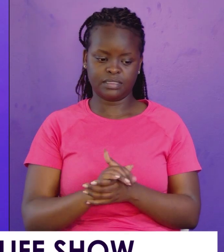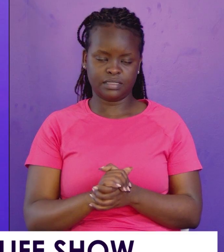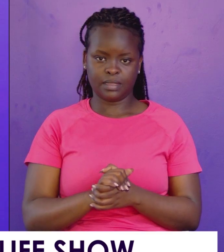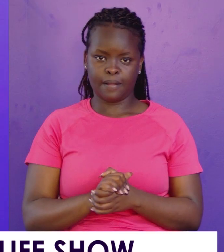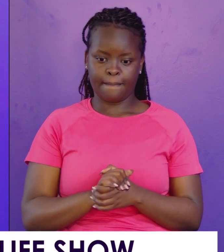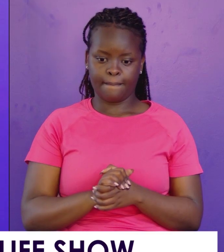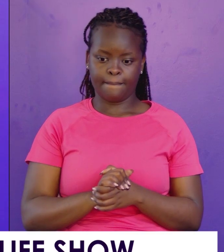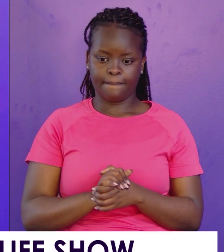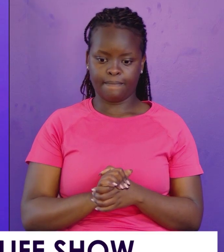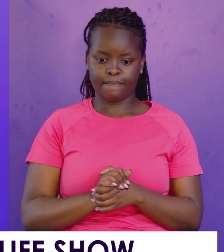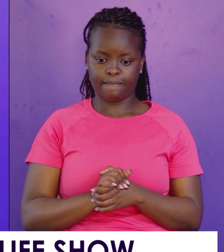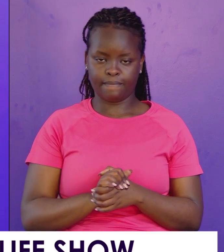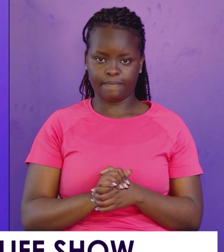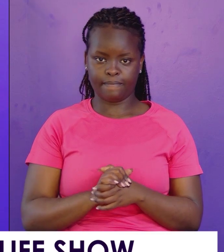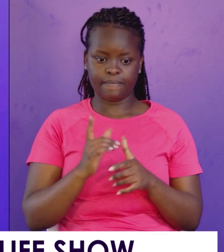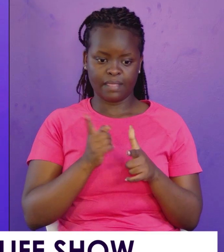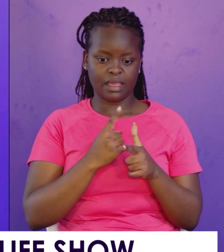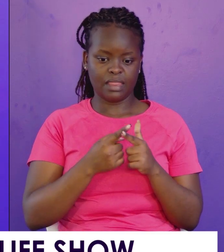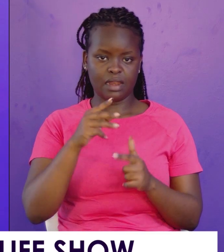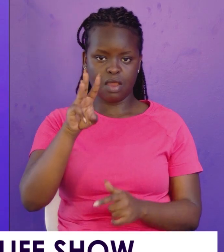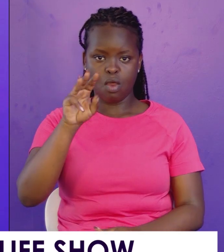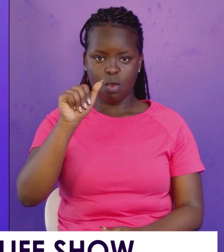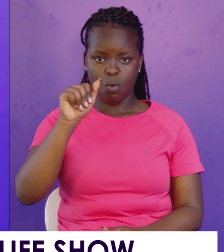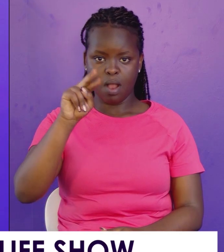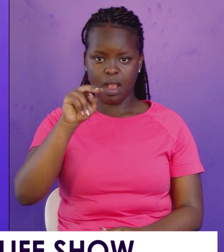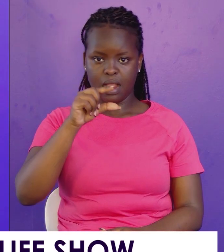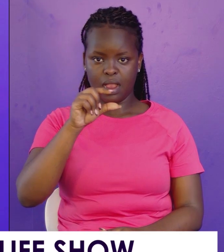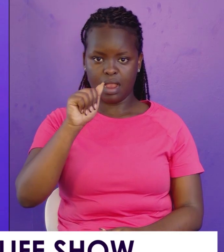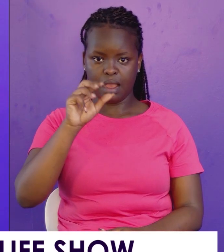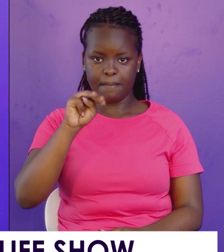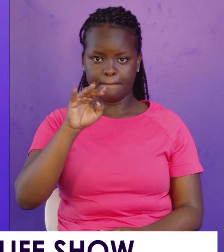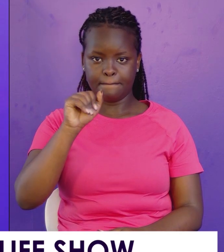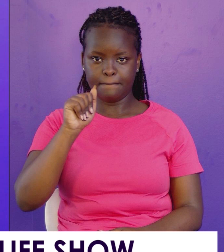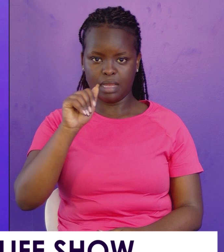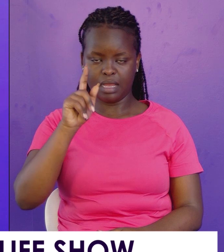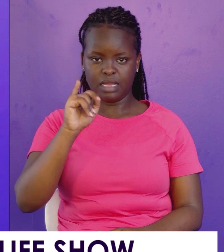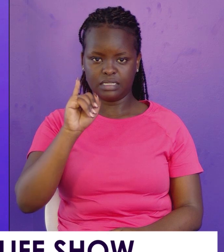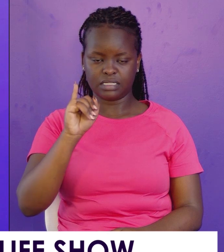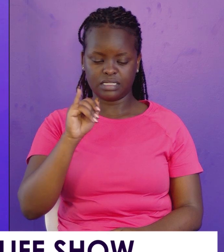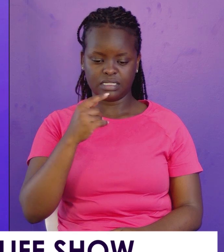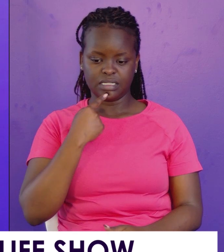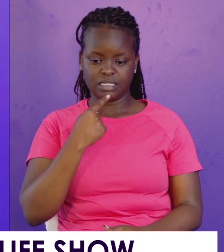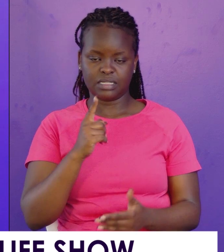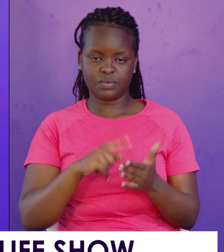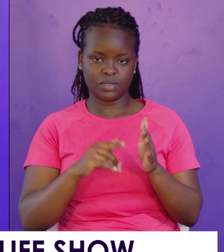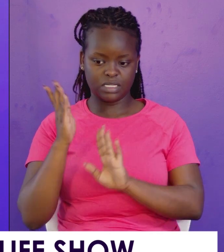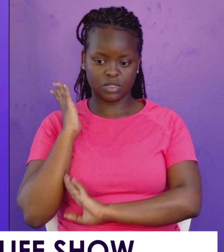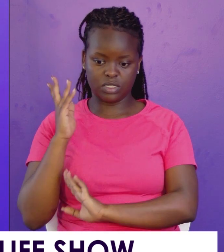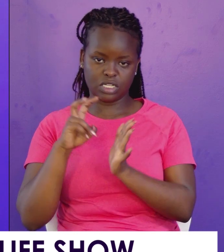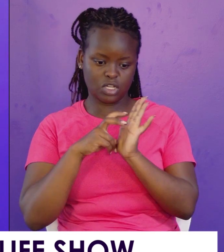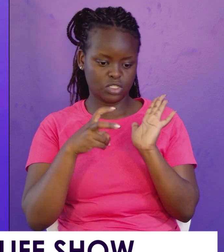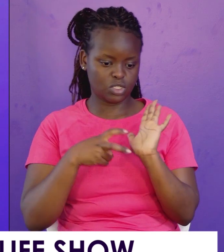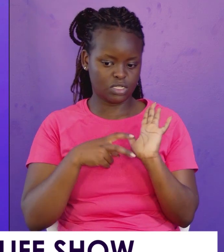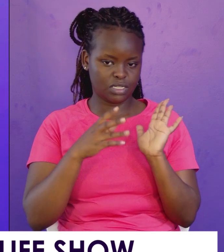yes. And by the way, Wangamati, the soldier, he used to call him the nocturnal security consultant.